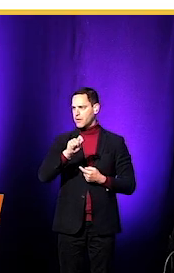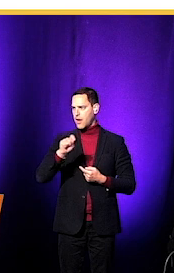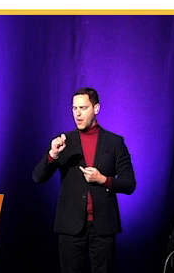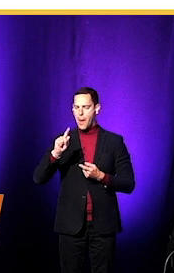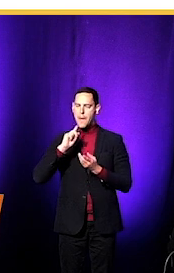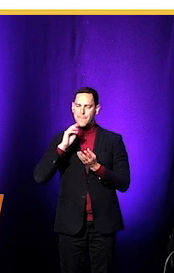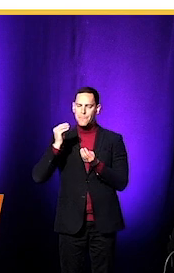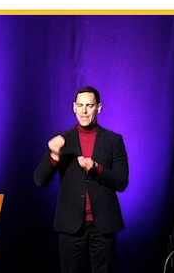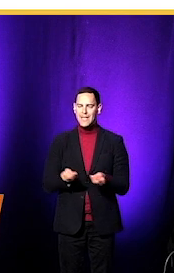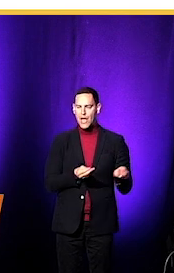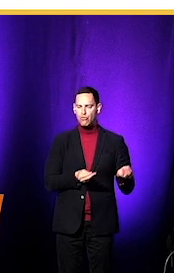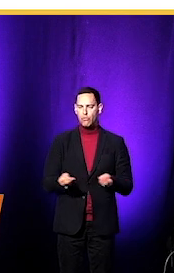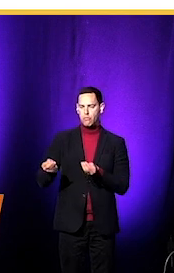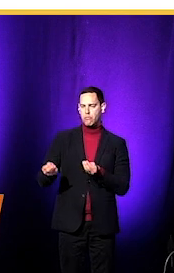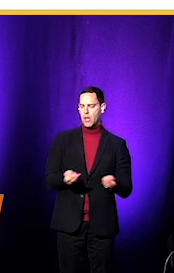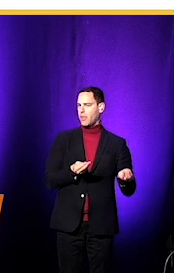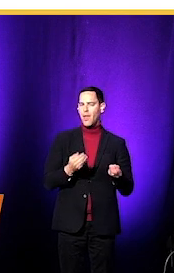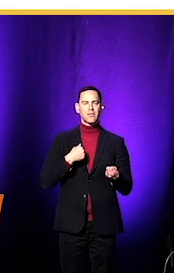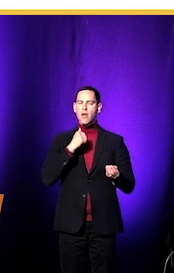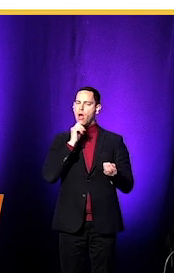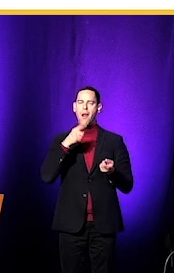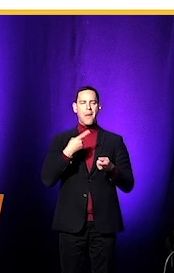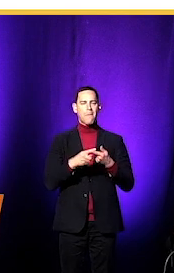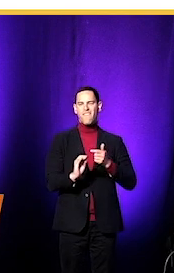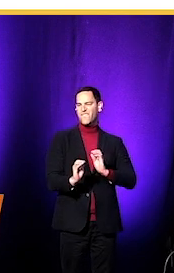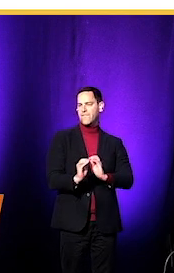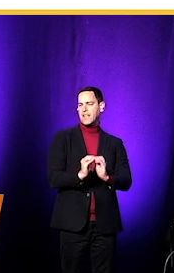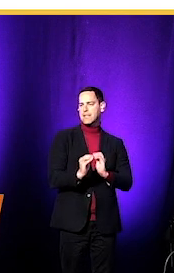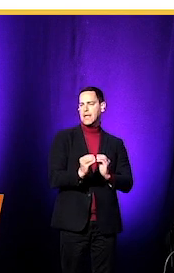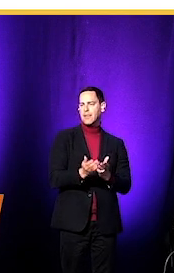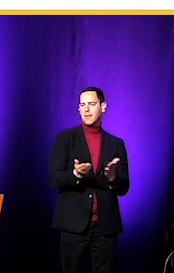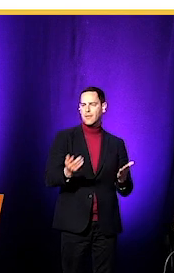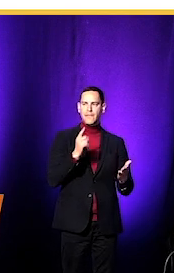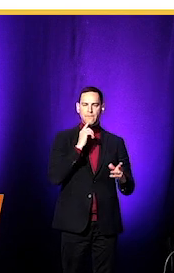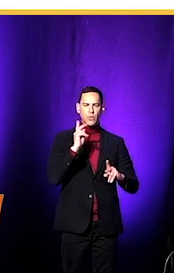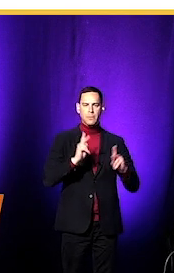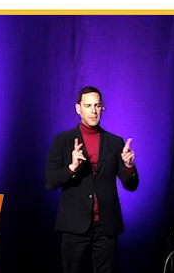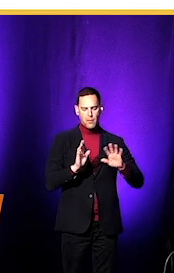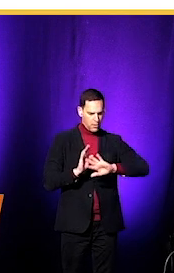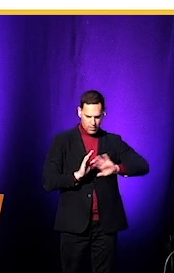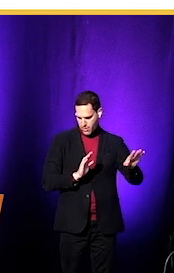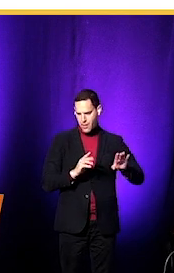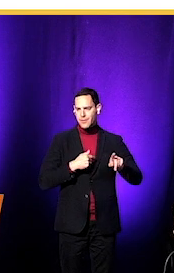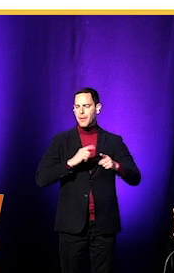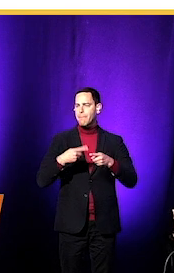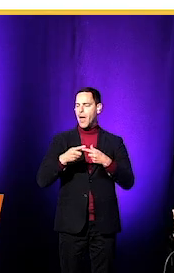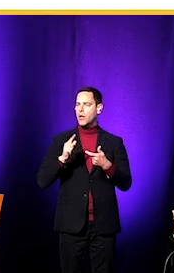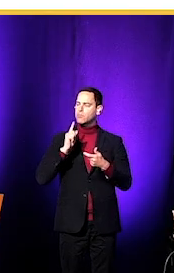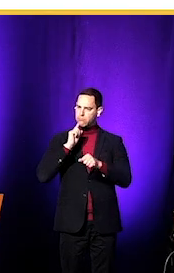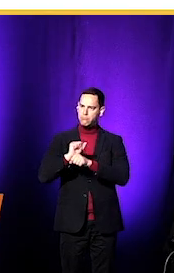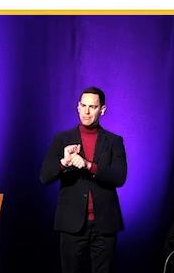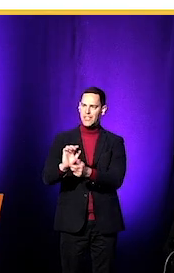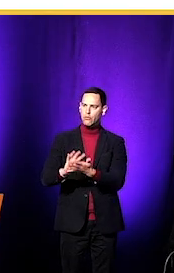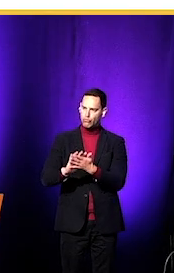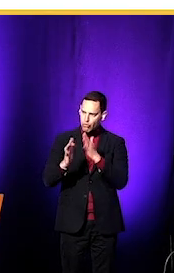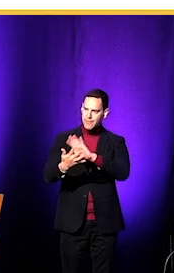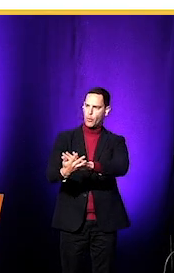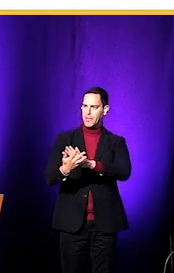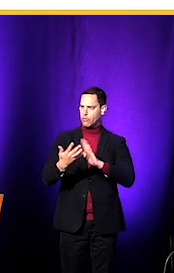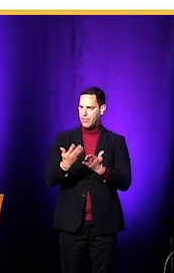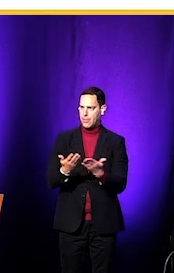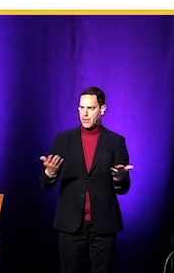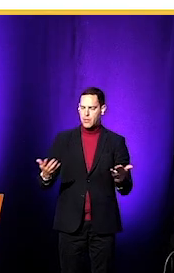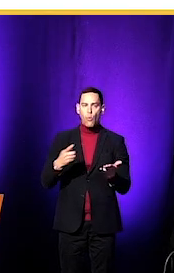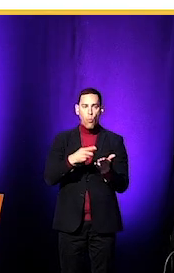a real transformation, which would involve letting go. Letting go of those things that are